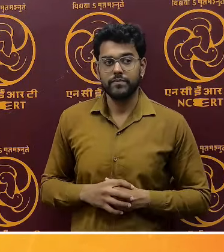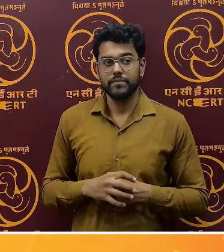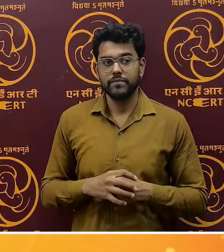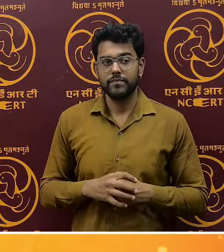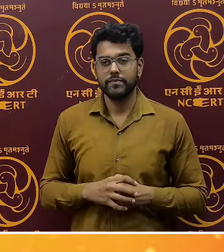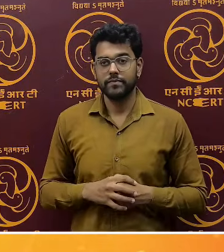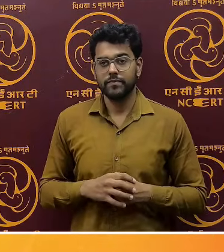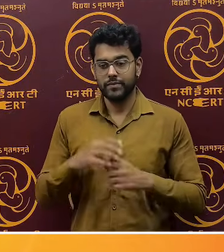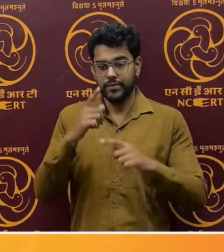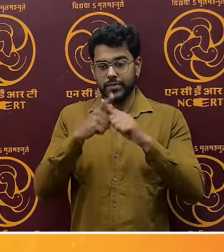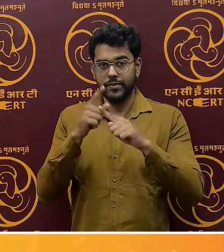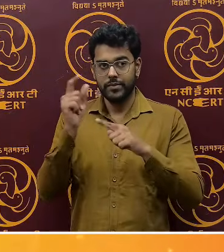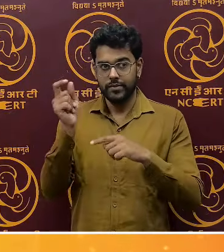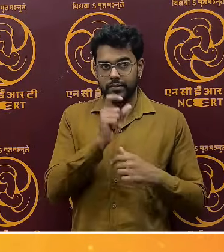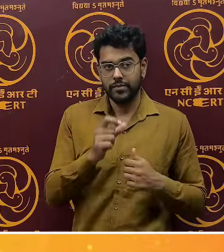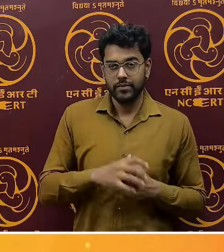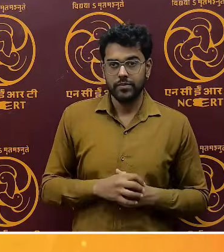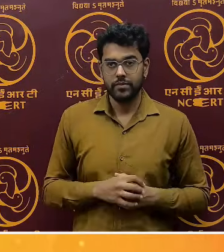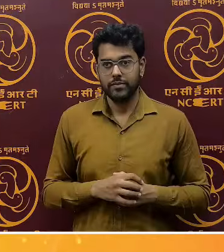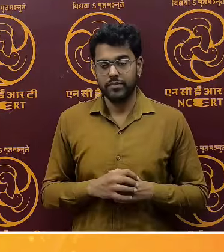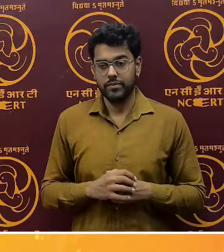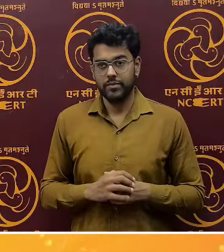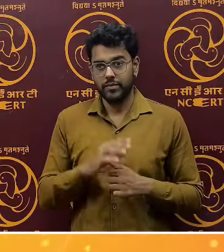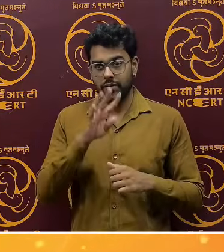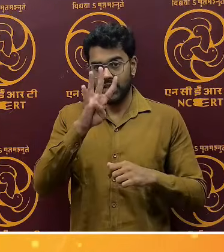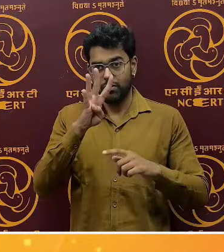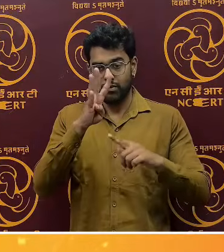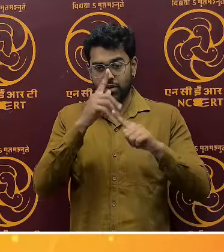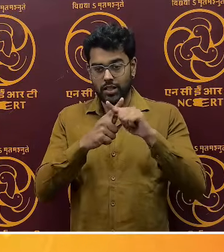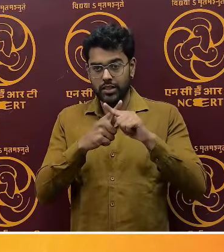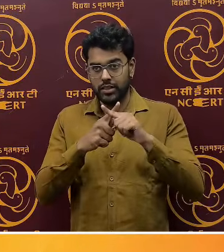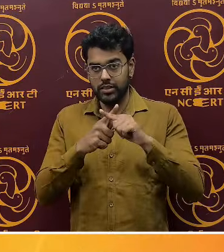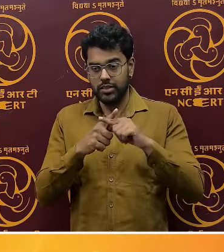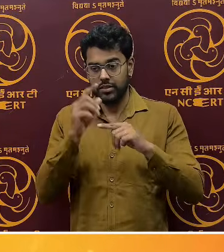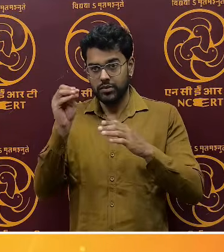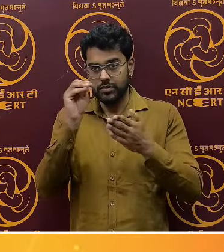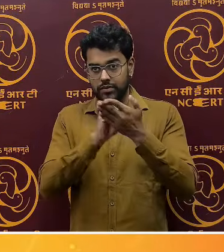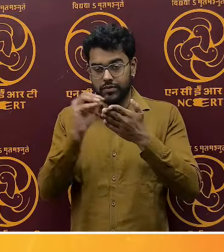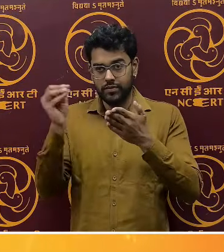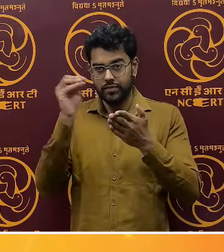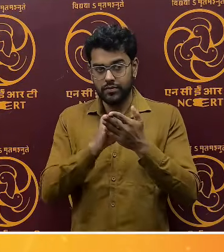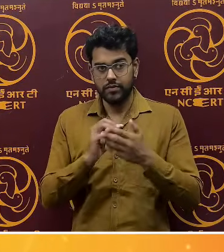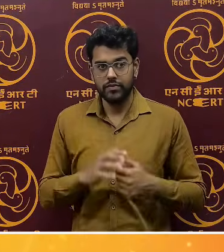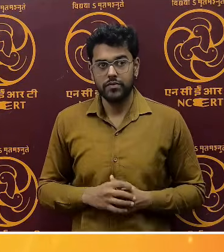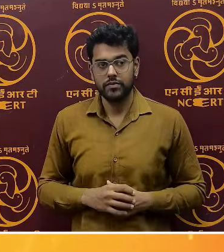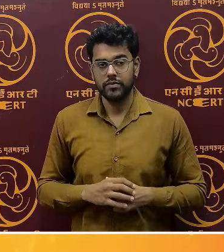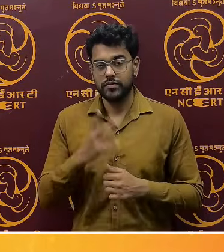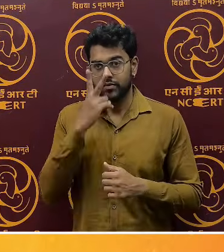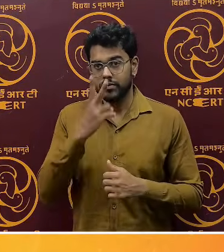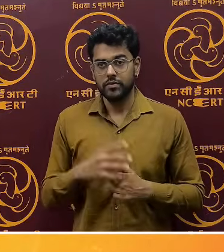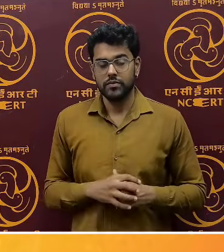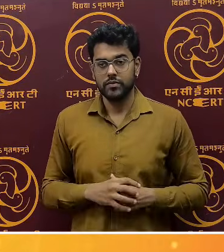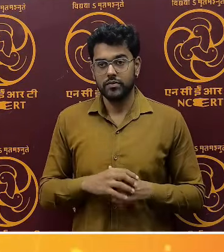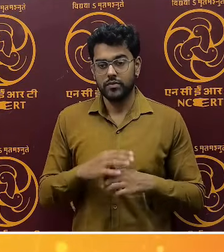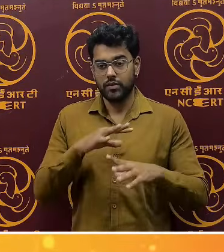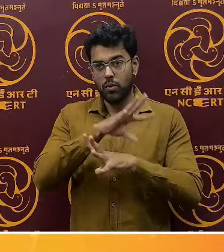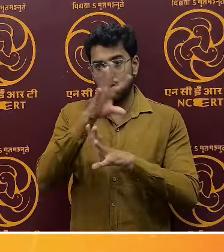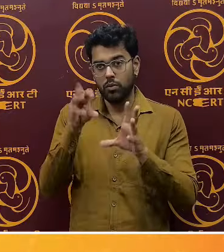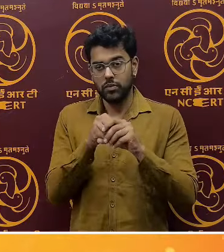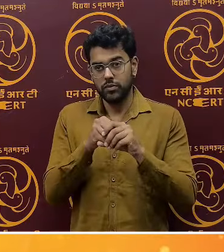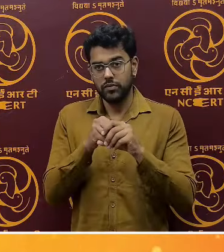This is x and these are the 4 x's we will put into it. You can see, and all the